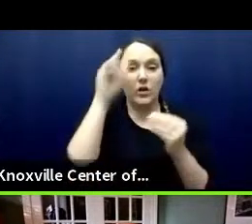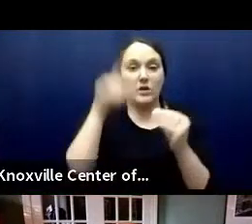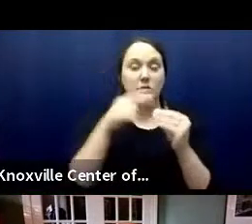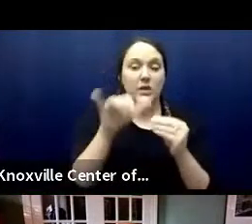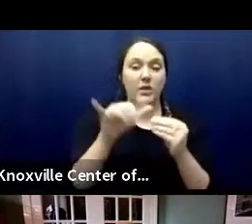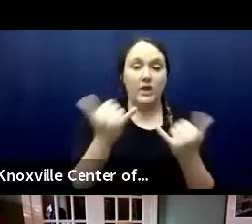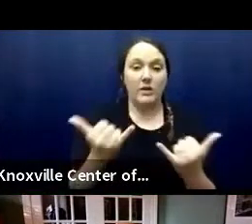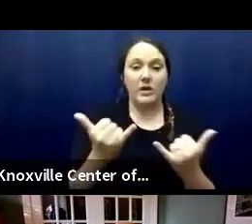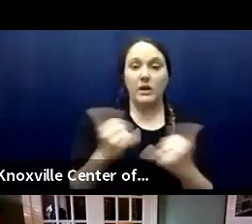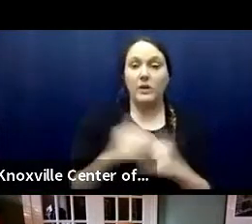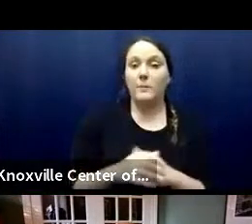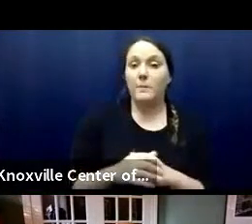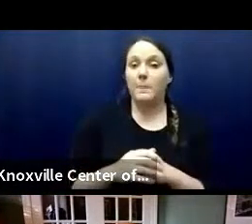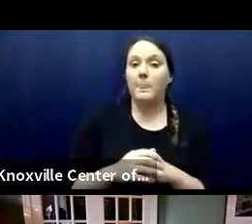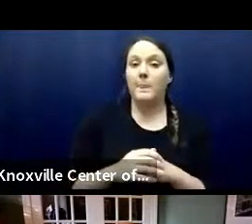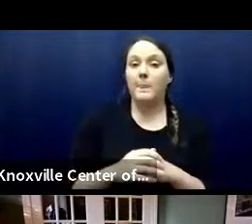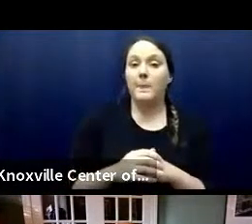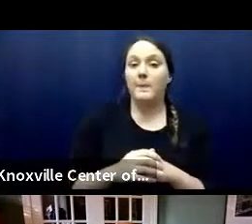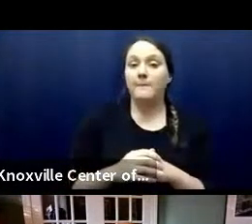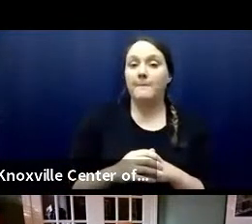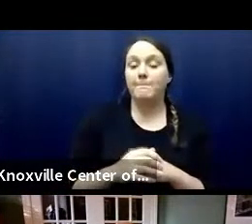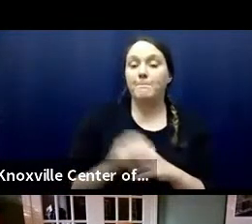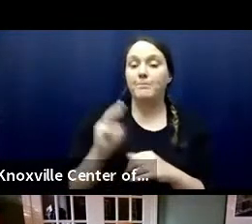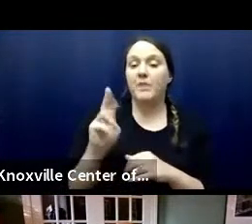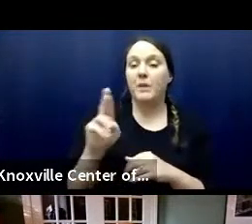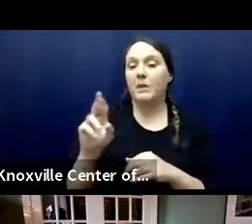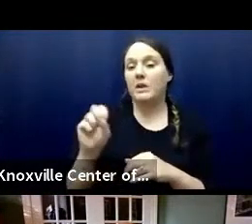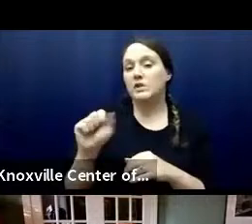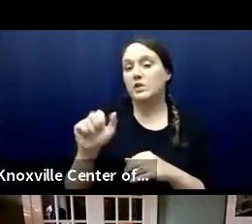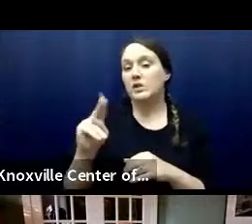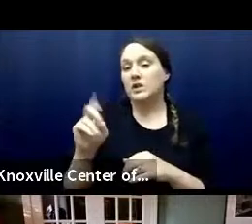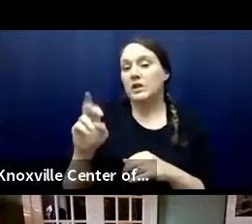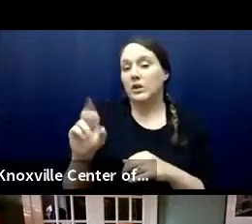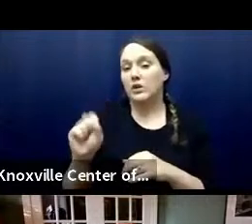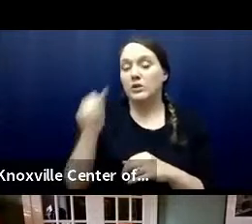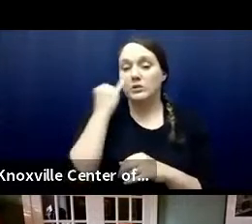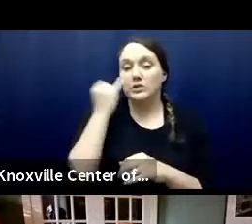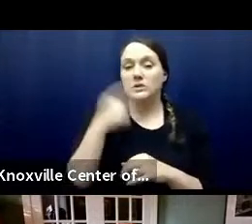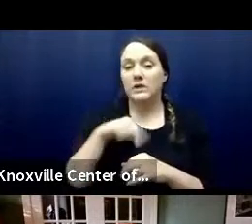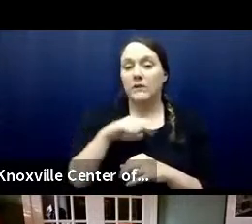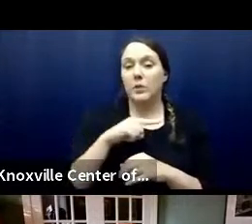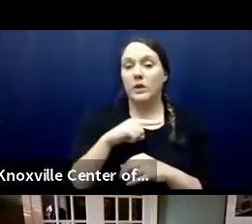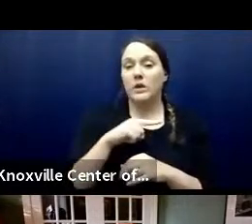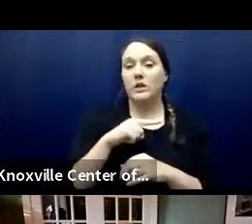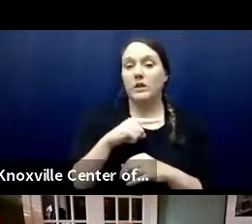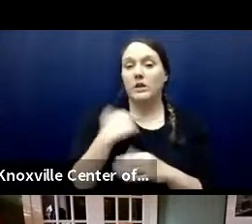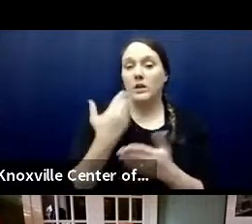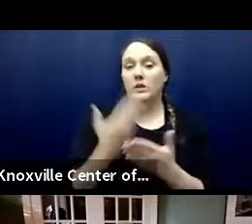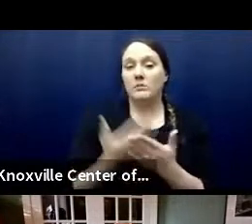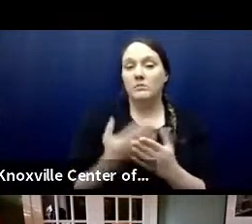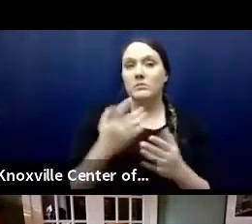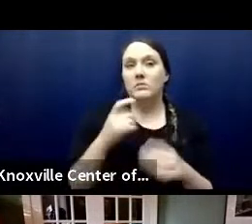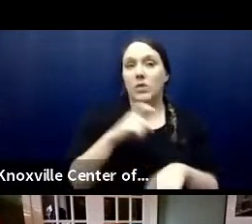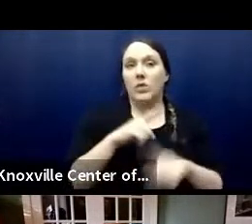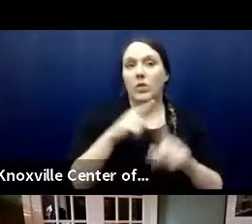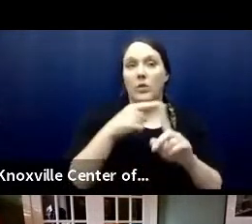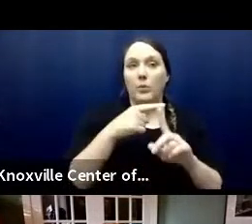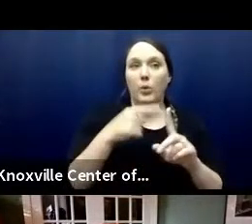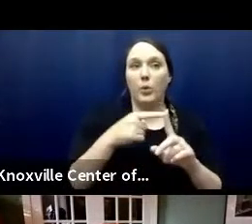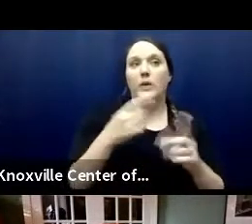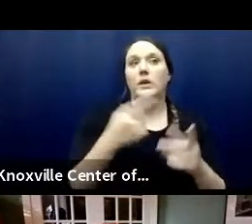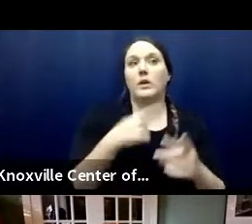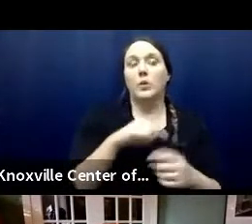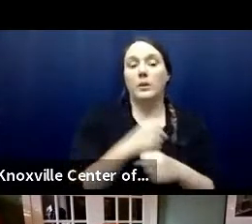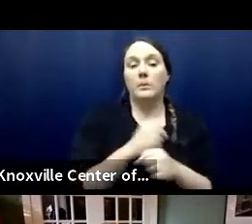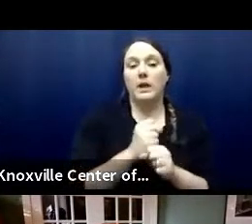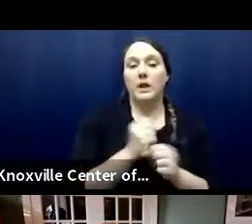point. Let me ask a point of, Mr. Sanders, if we got to the point of a recommendation